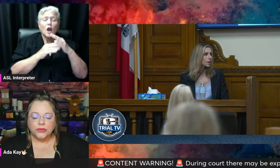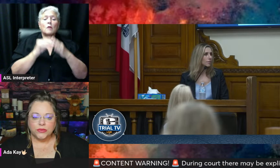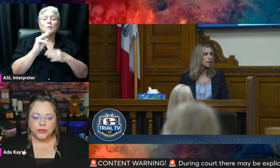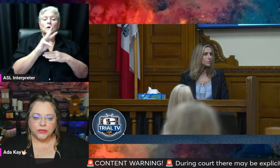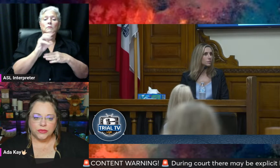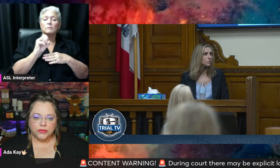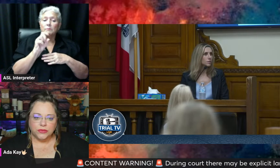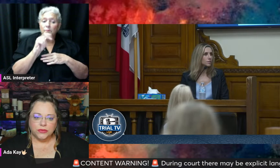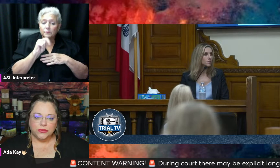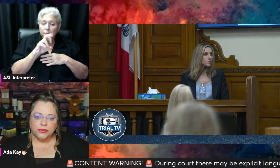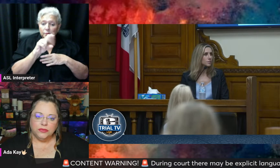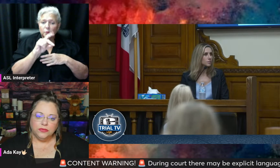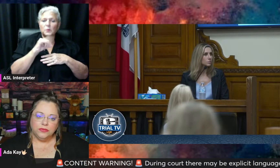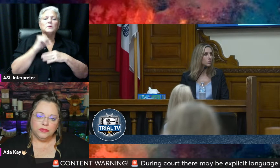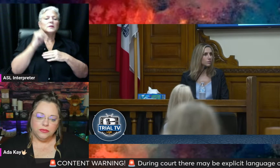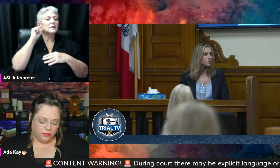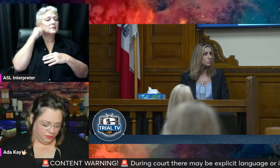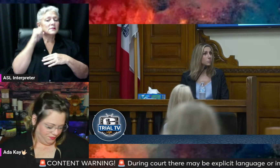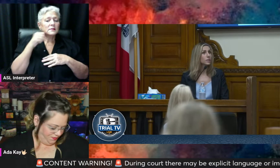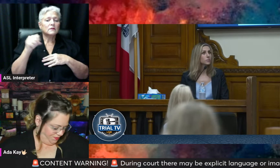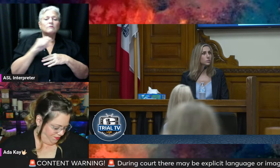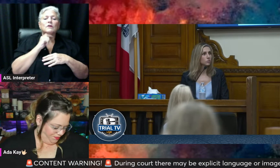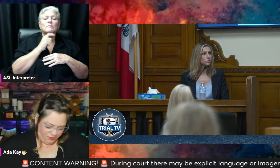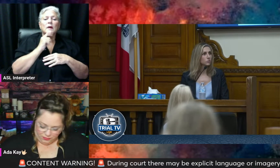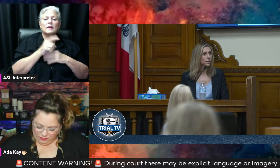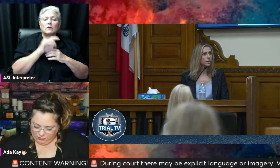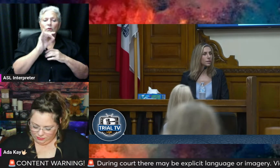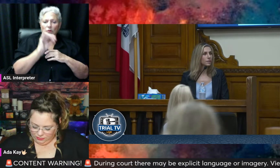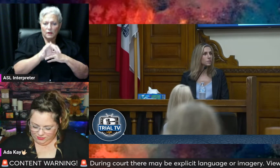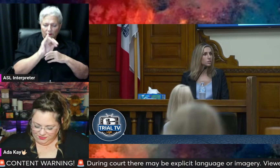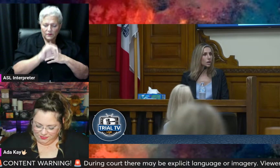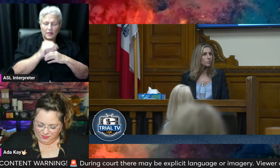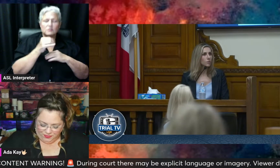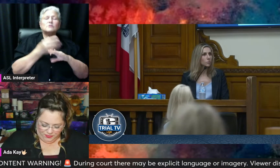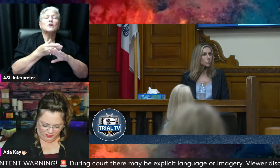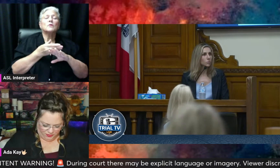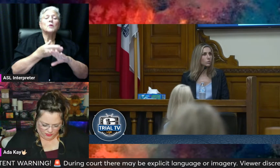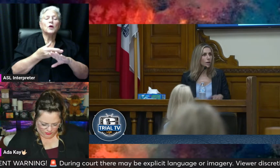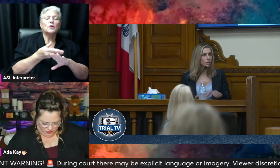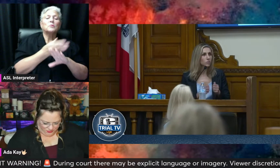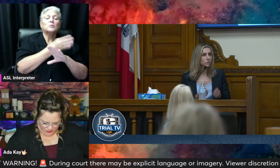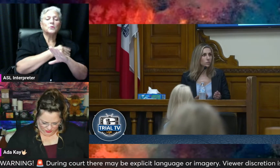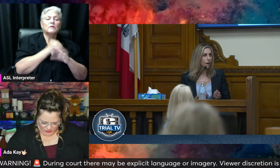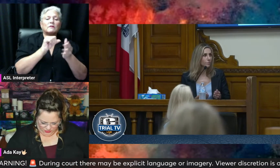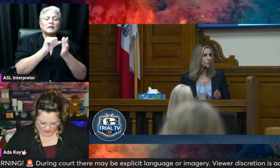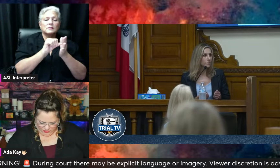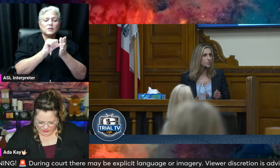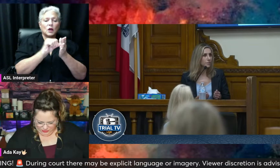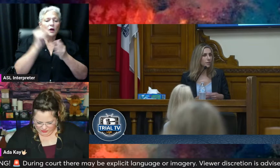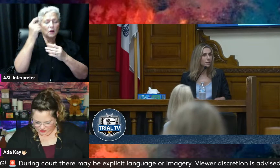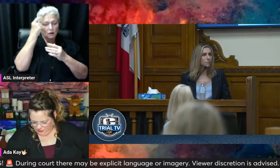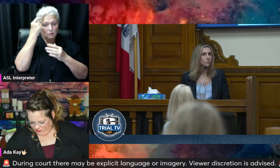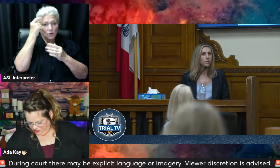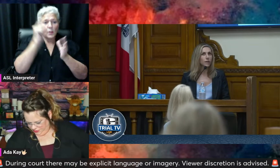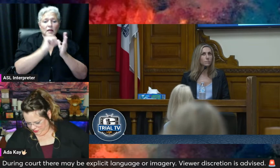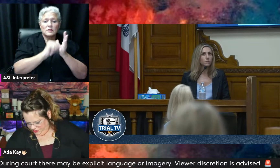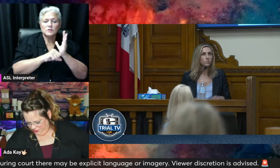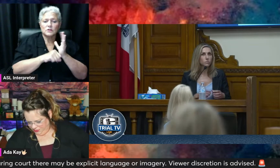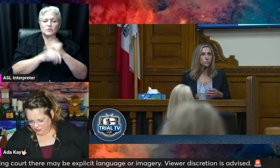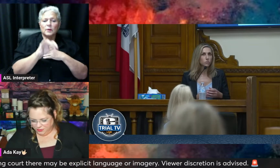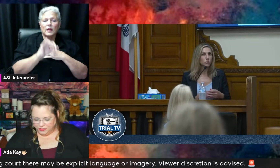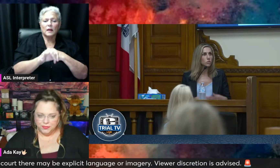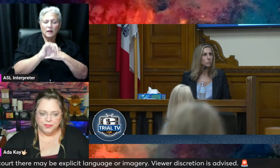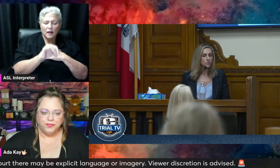metal. That's from the decedent's previous brain surgery. The chopping wound actually fragmented